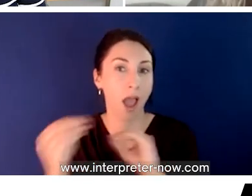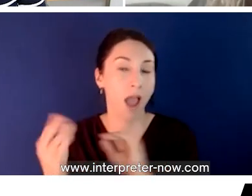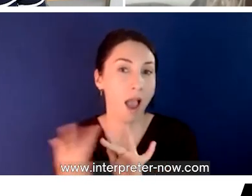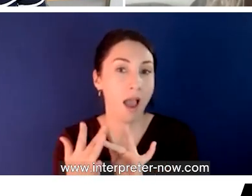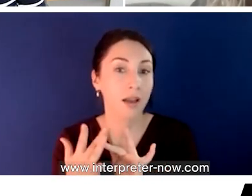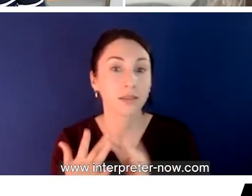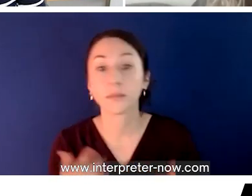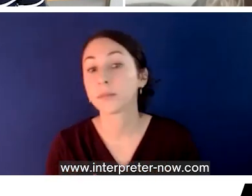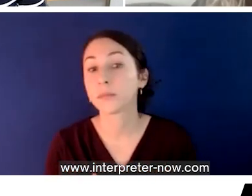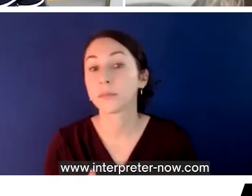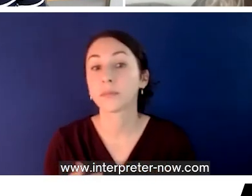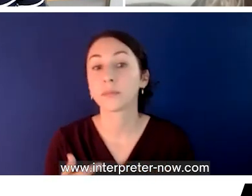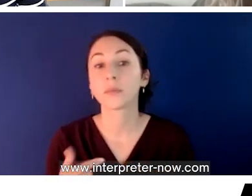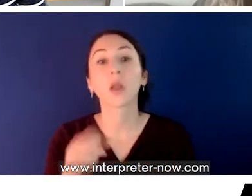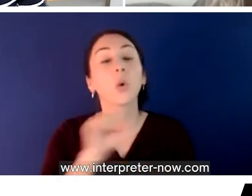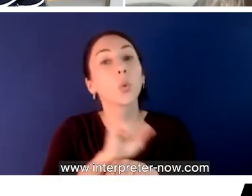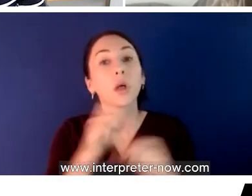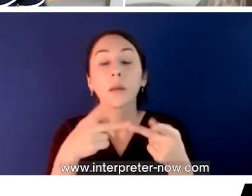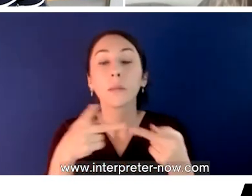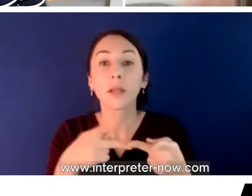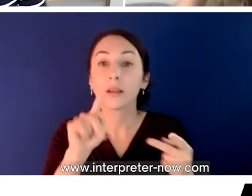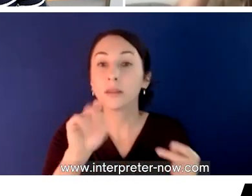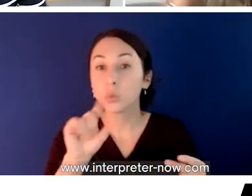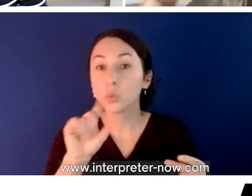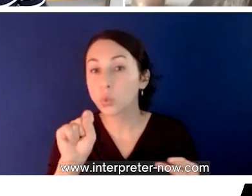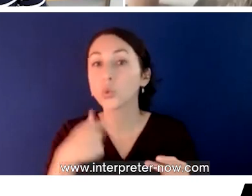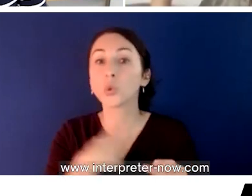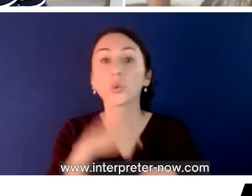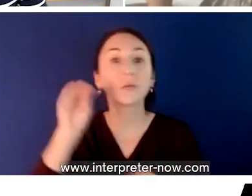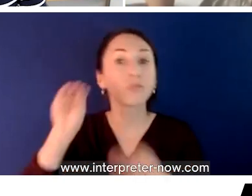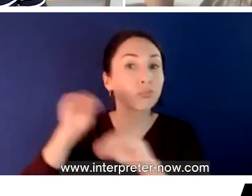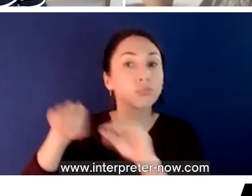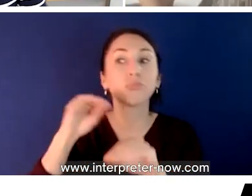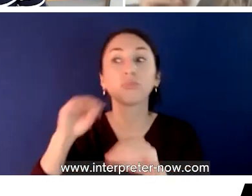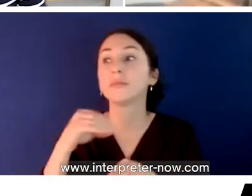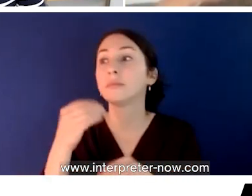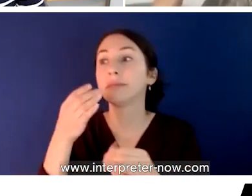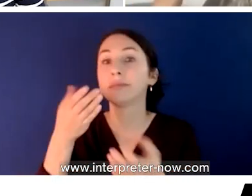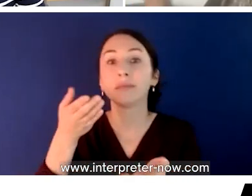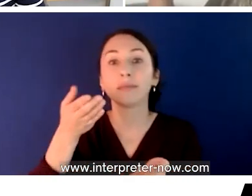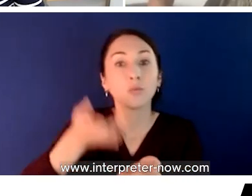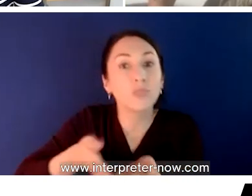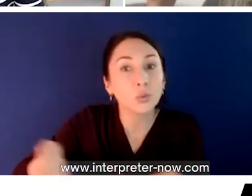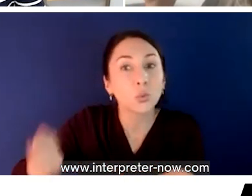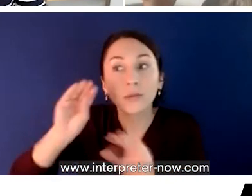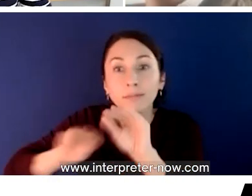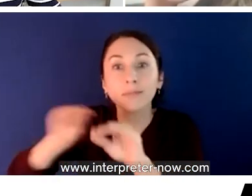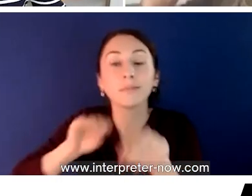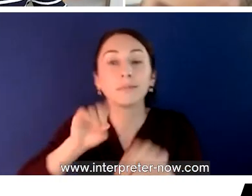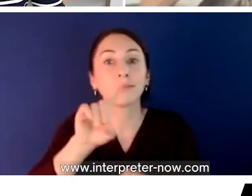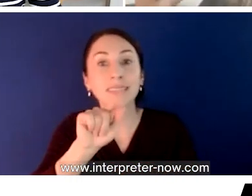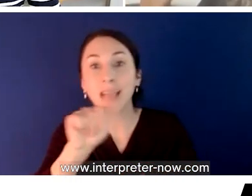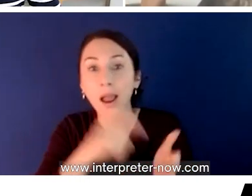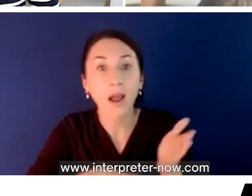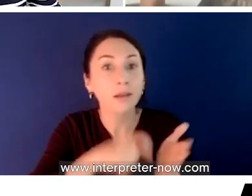we put workplace tools, resources up there too. So any interesting articles that we are seeing, if we actually see data points, if we